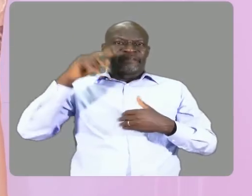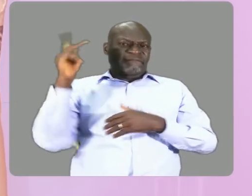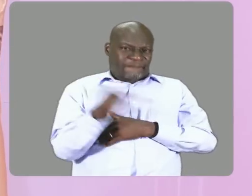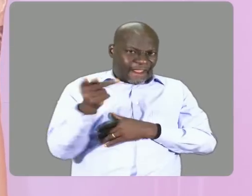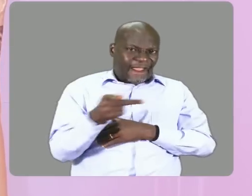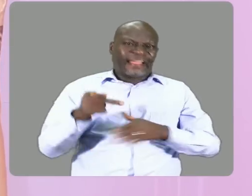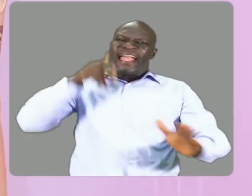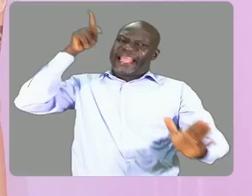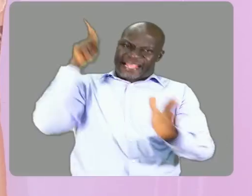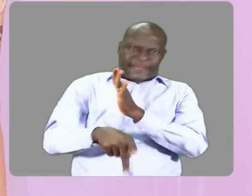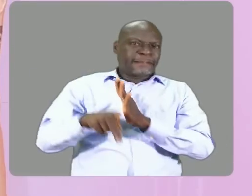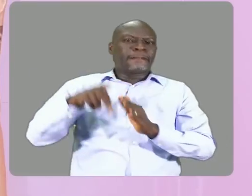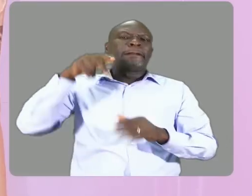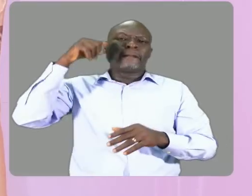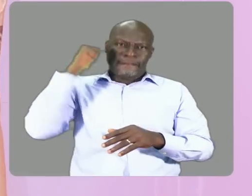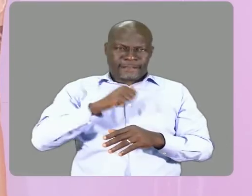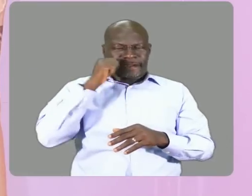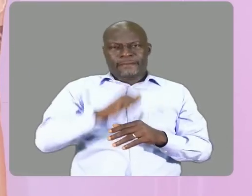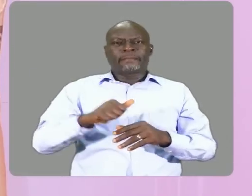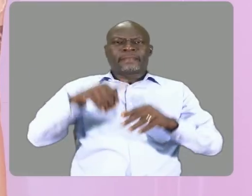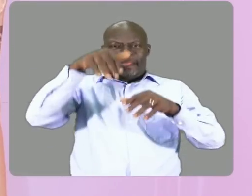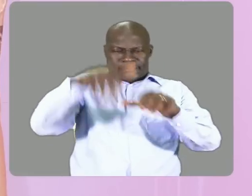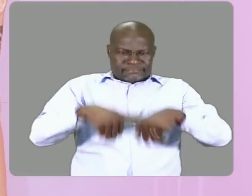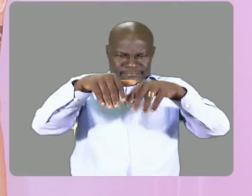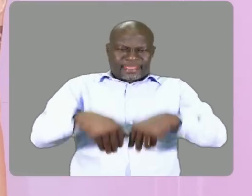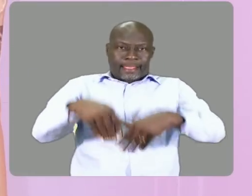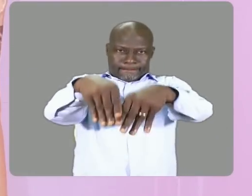enyina rom wie ye no so omo aku no